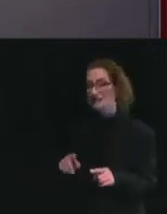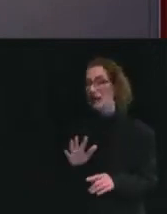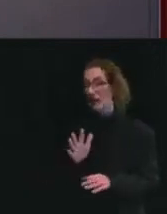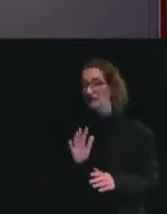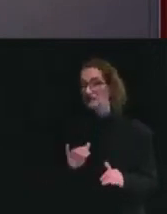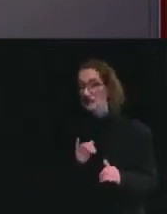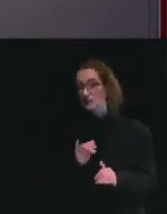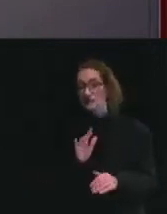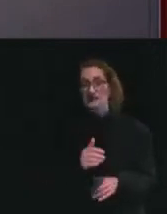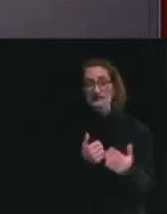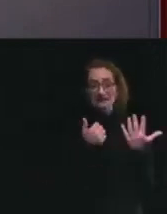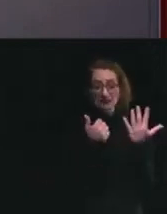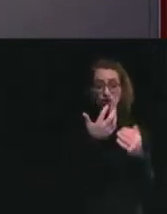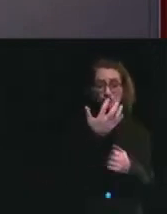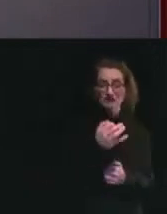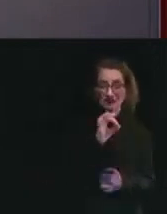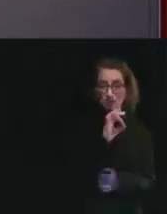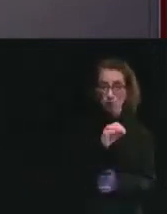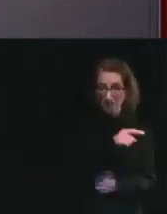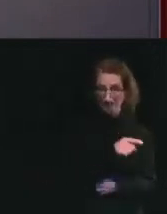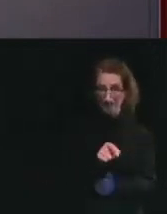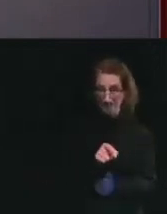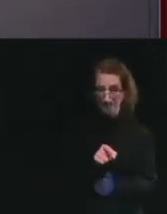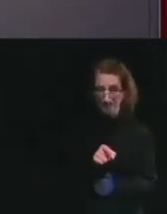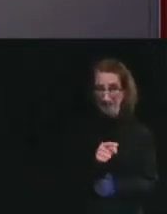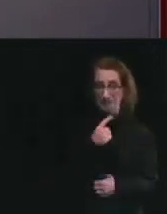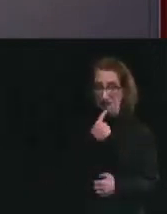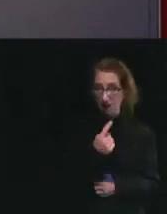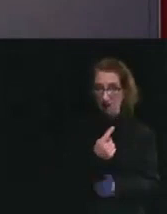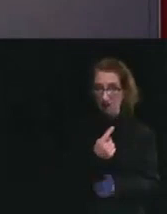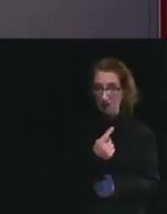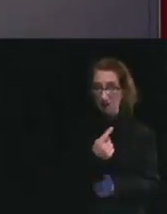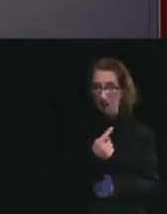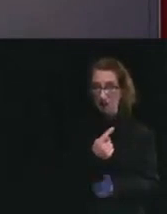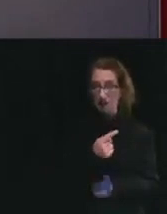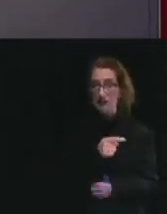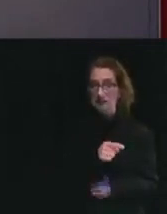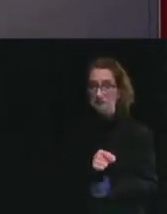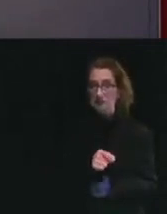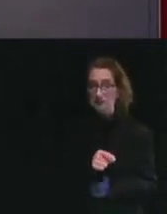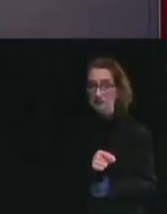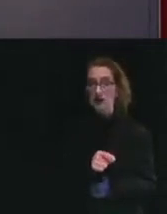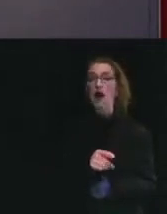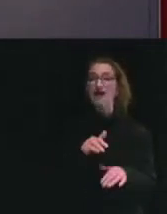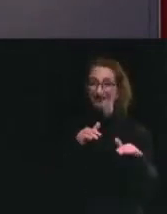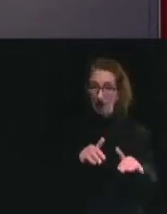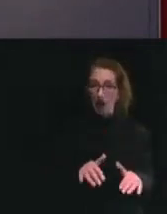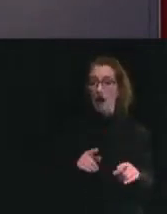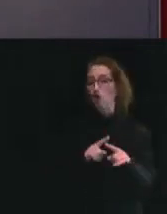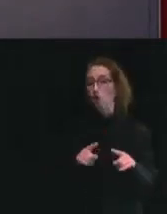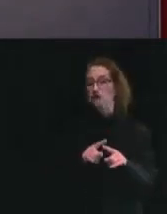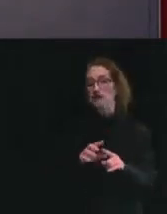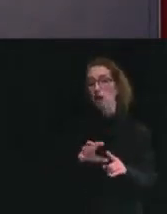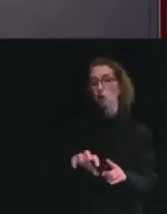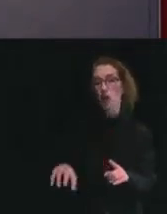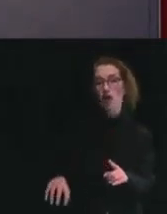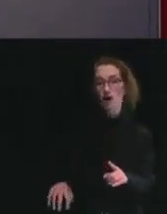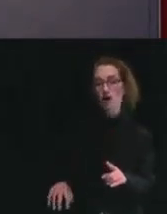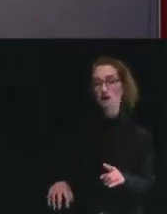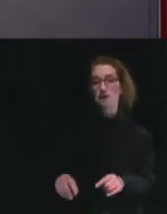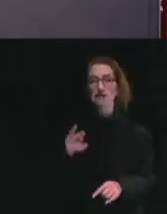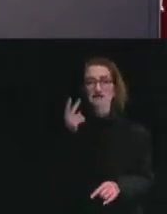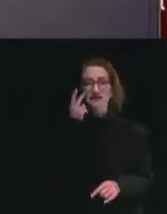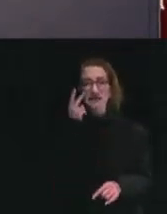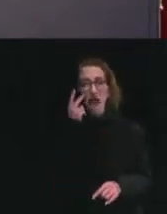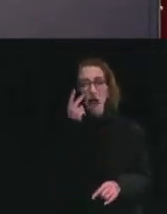the other reserves, it's relatively interesting, 56% of the people we talked to said